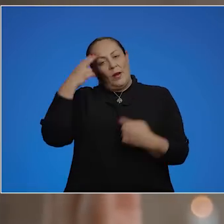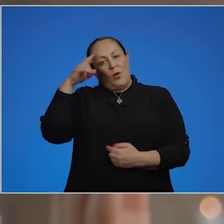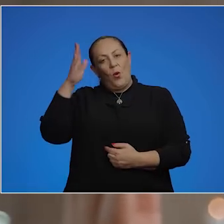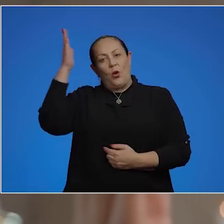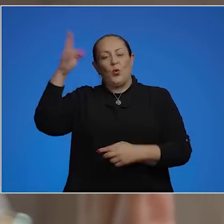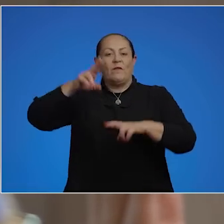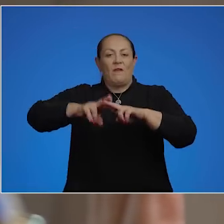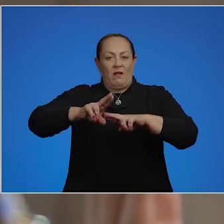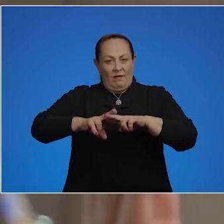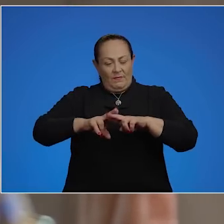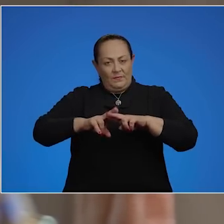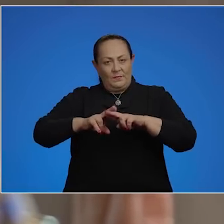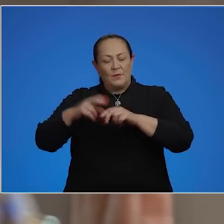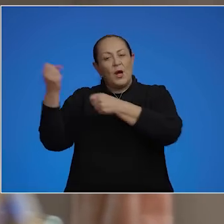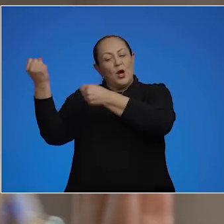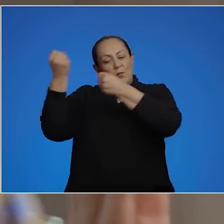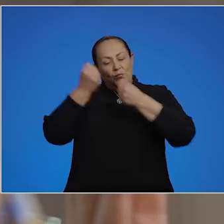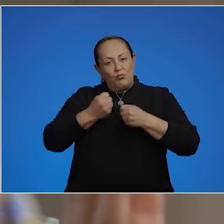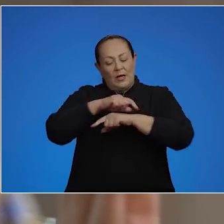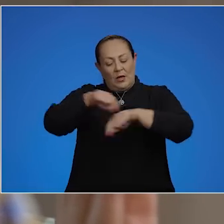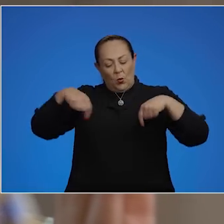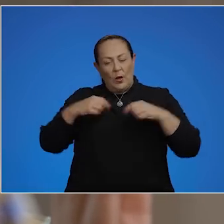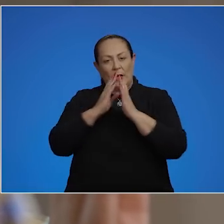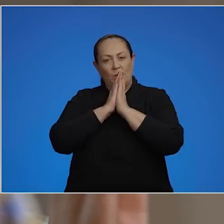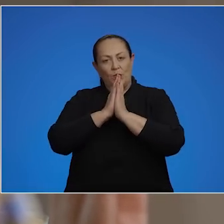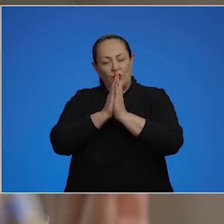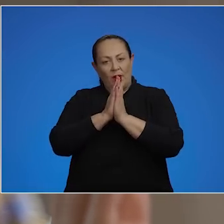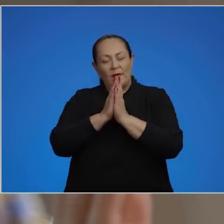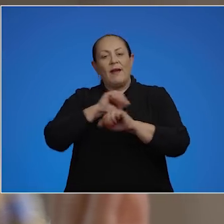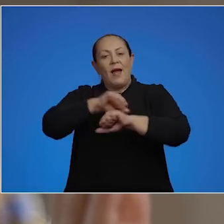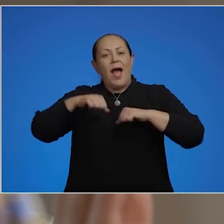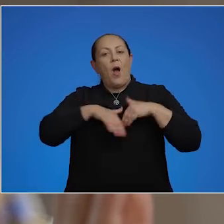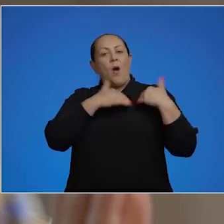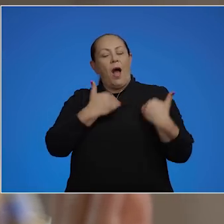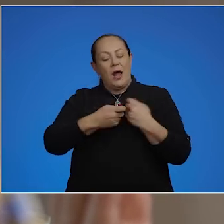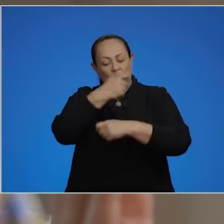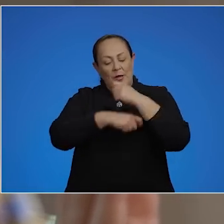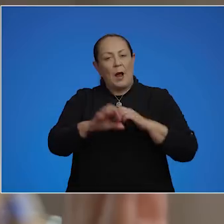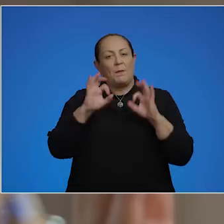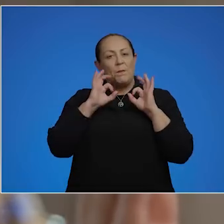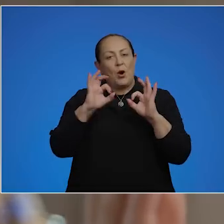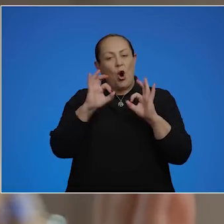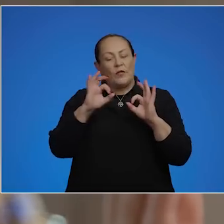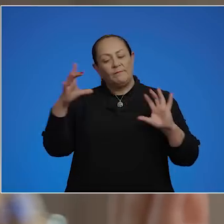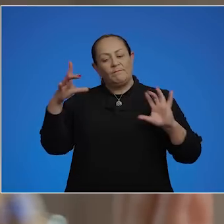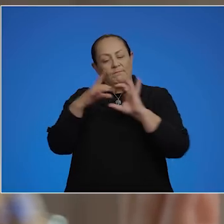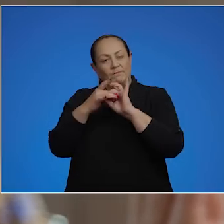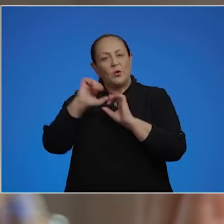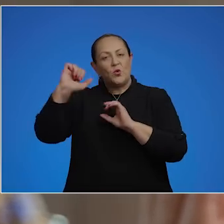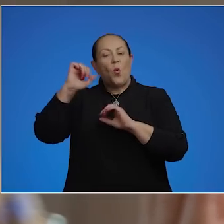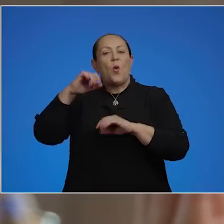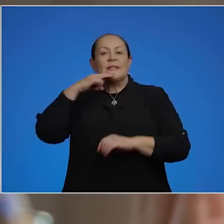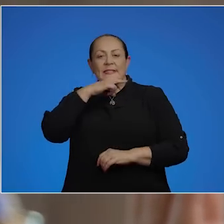bring, we pray, to perfection in our hearts the spirit of adoption as your sons and daughters,